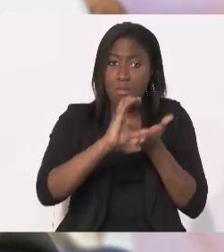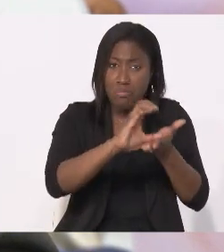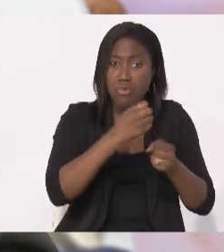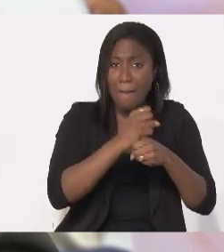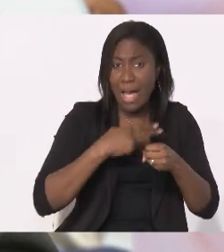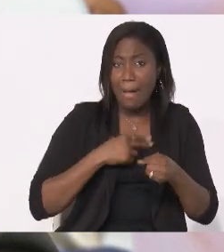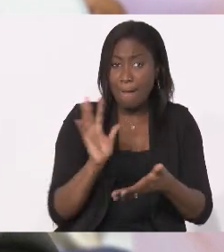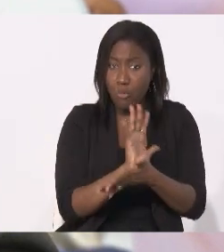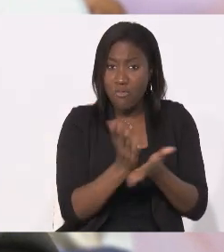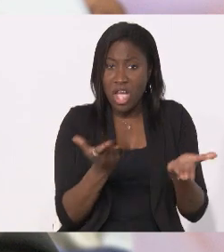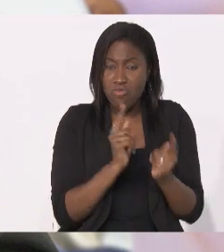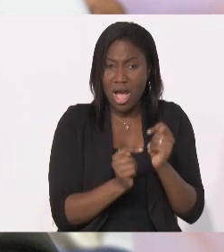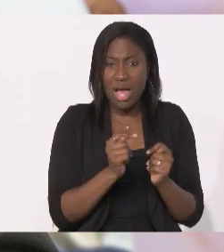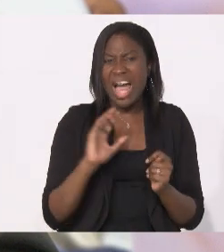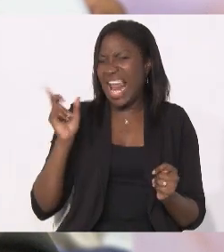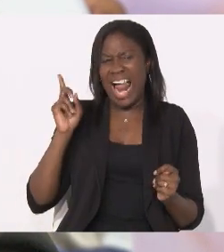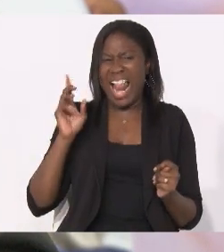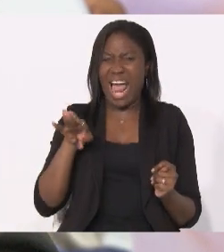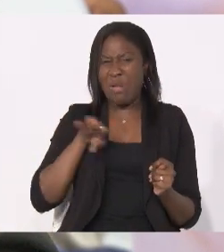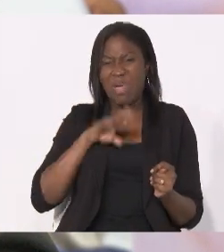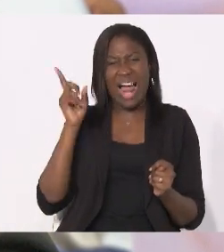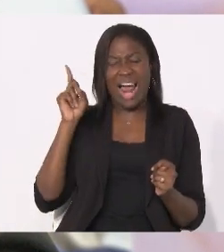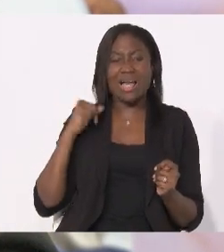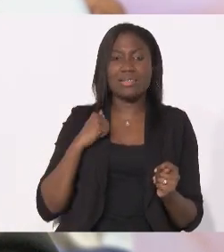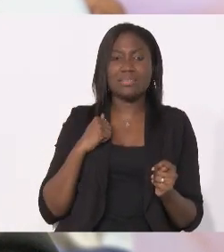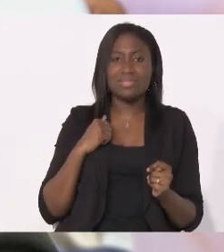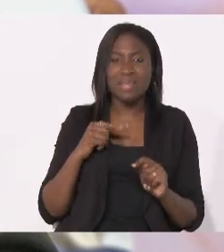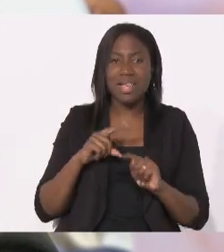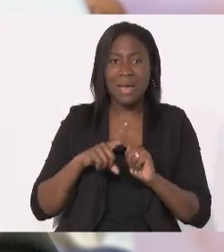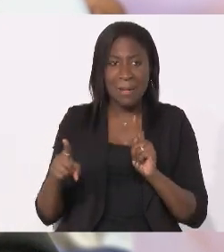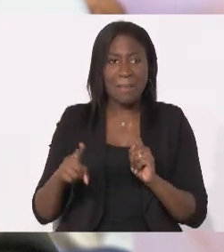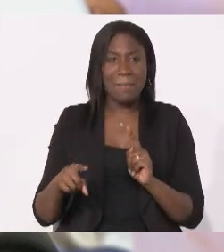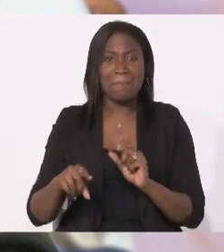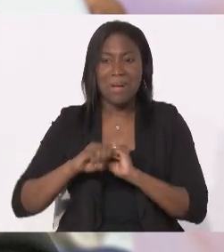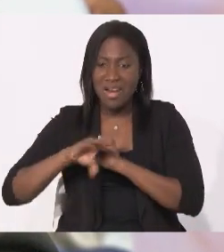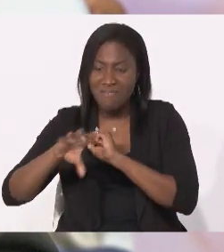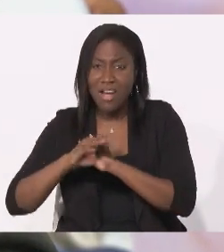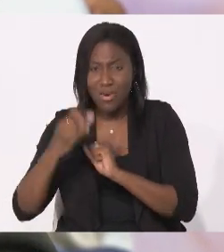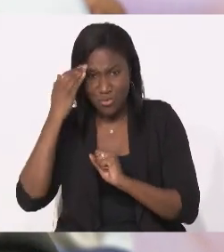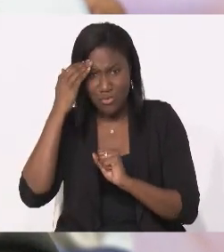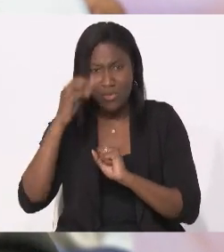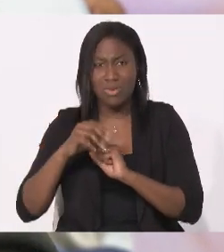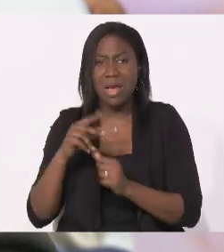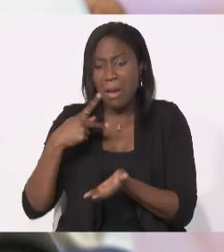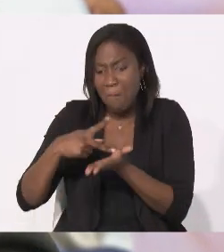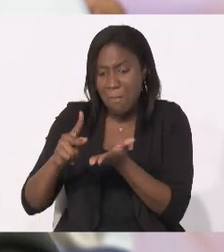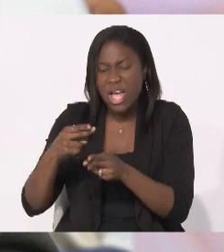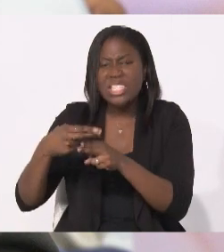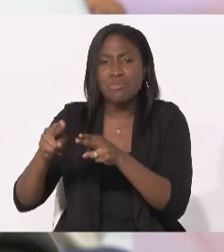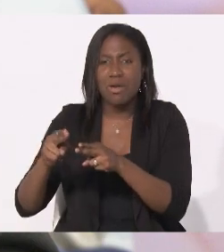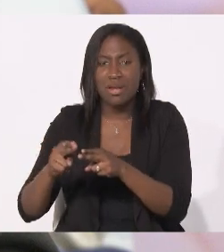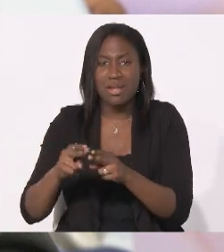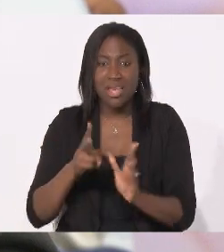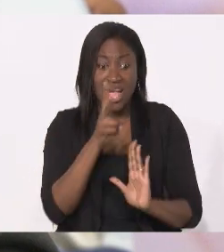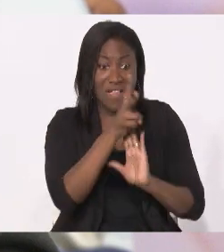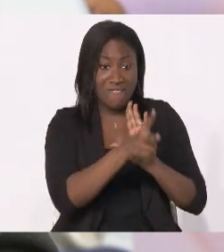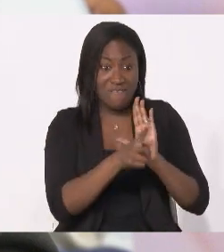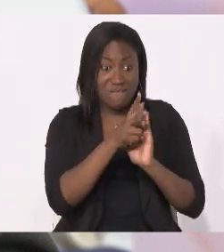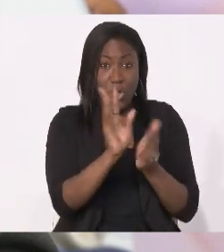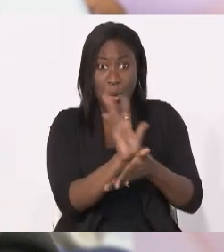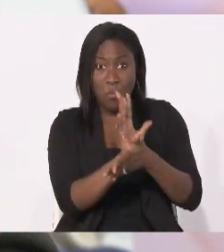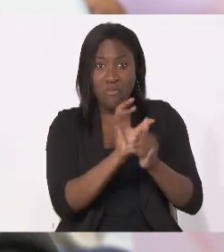I answer that question, when I started at Film TT, I went to ad agencies to ask them to invest in local